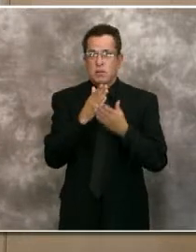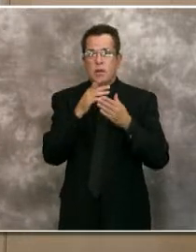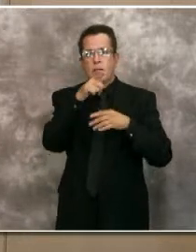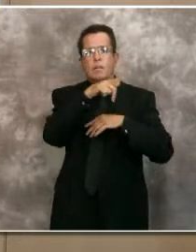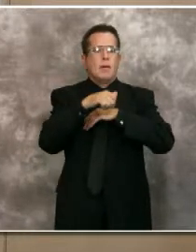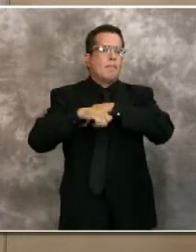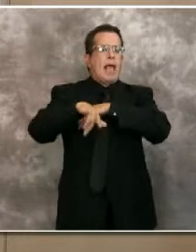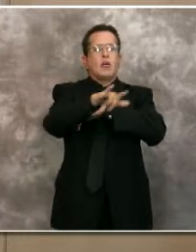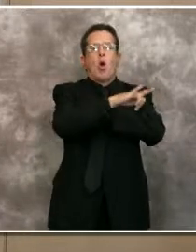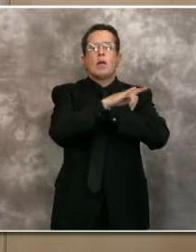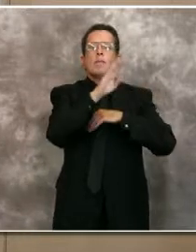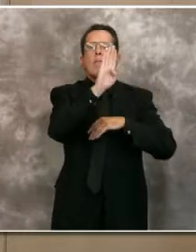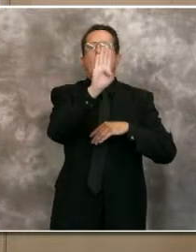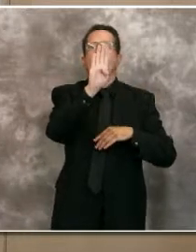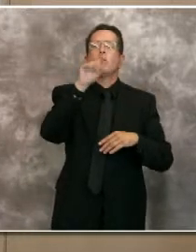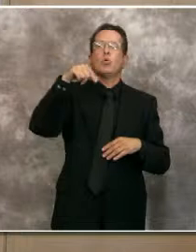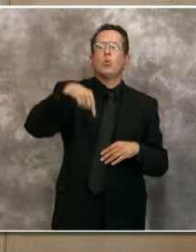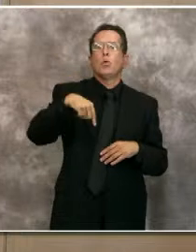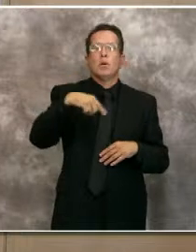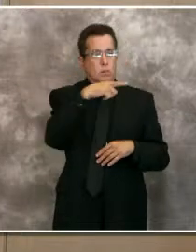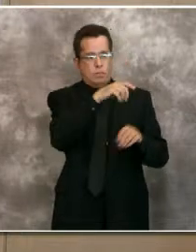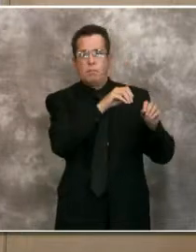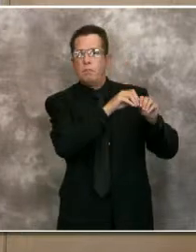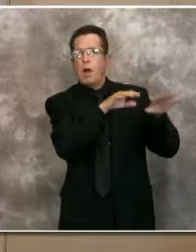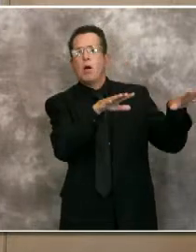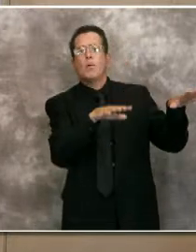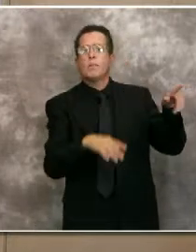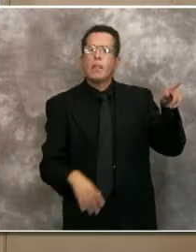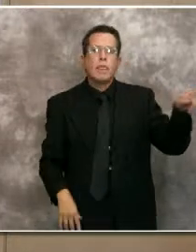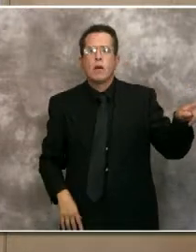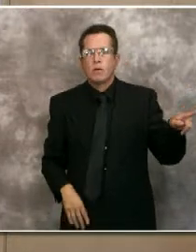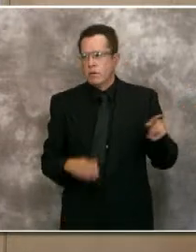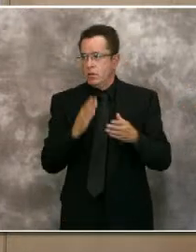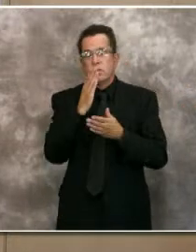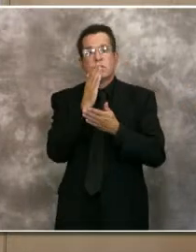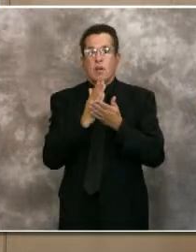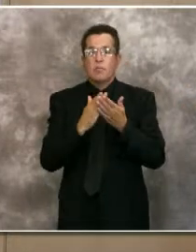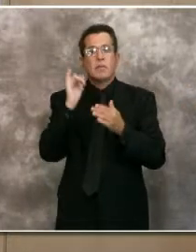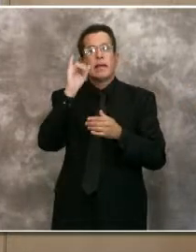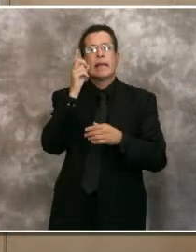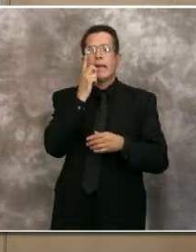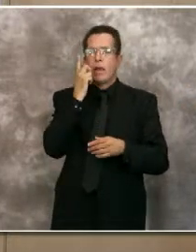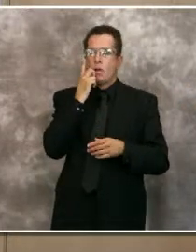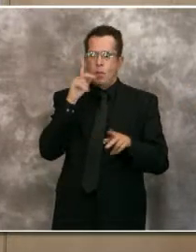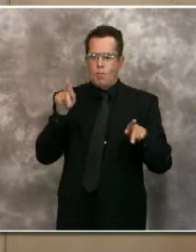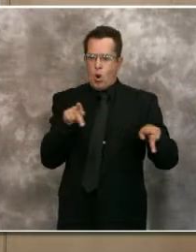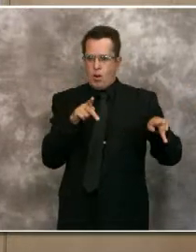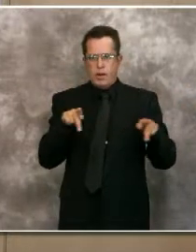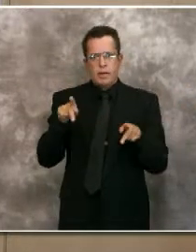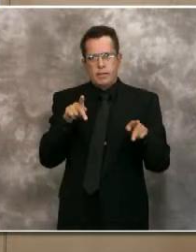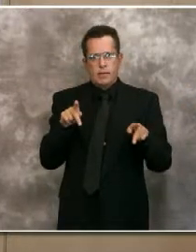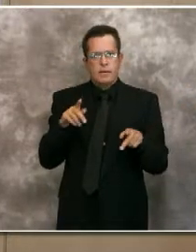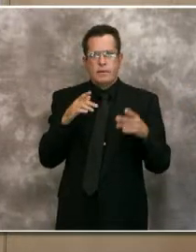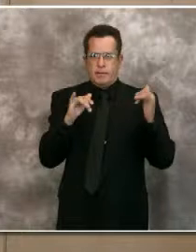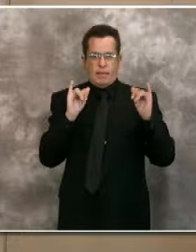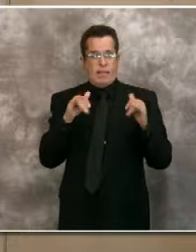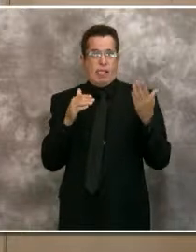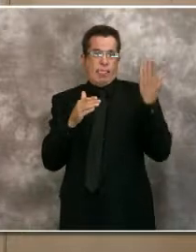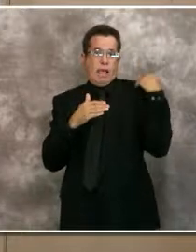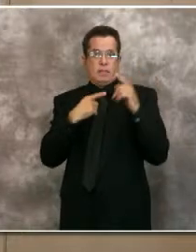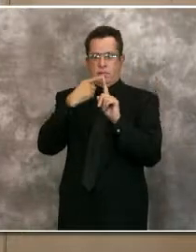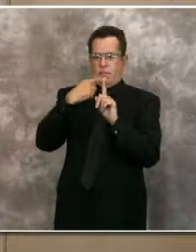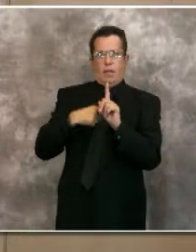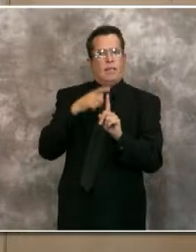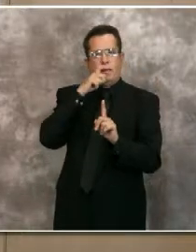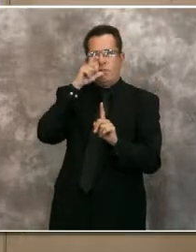backyard barbecues, or dinner parties, and none of which, these occurred last month, and none of which should have occurred.